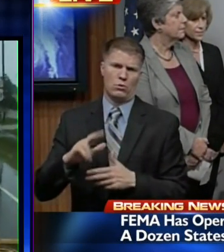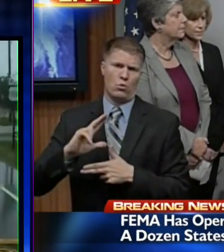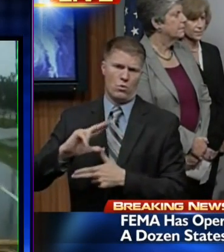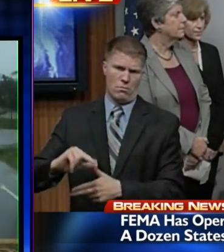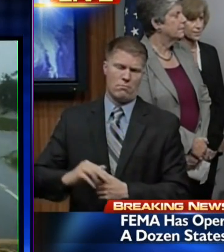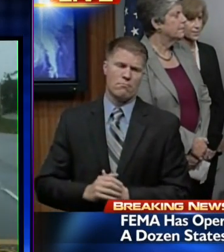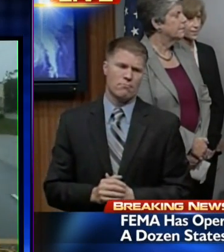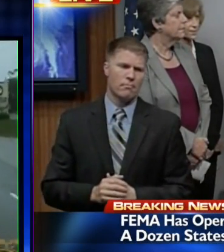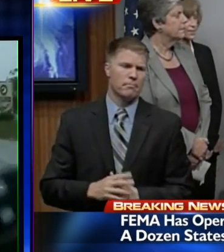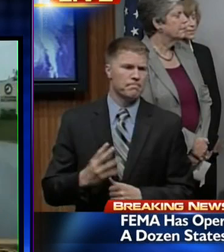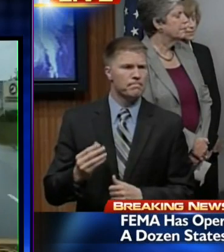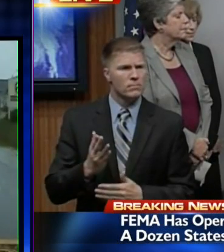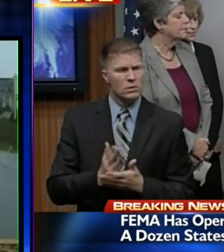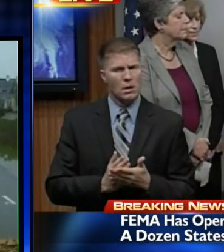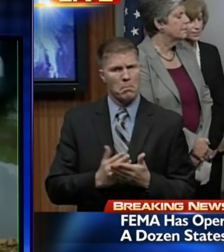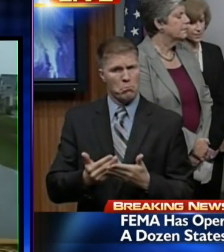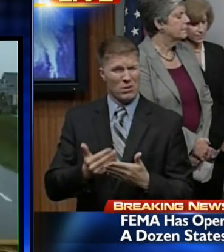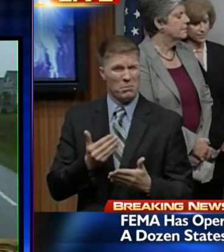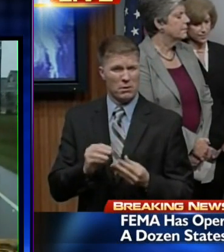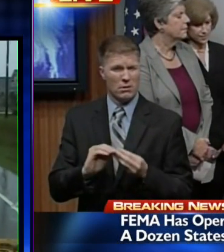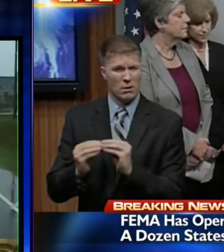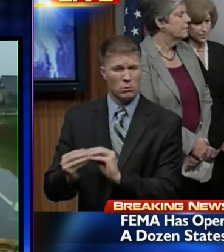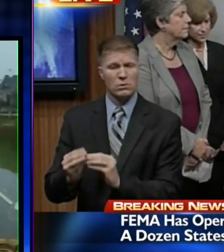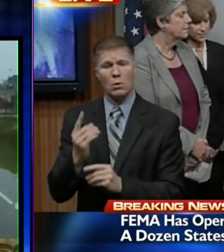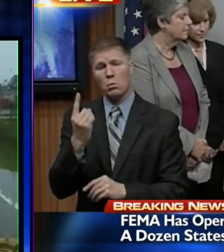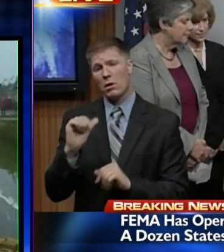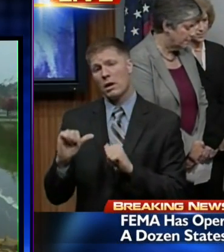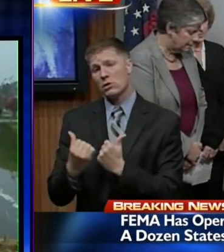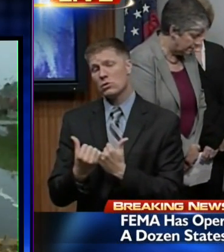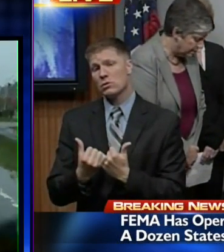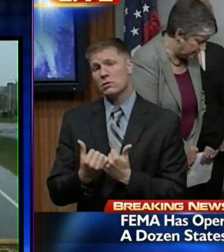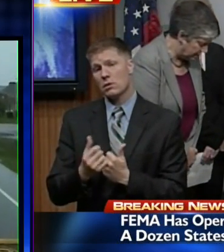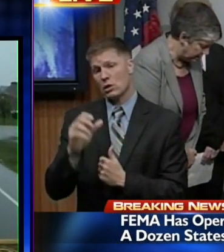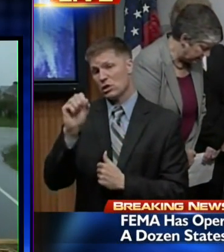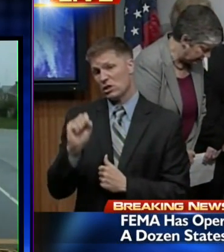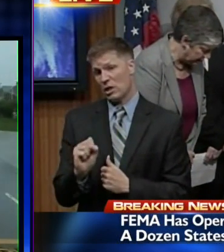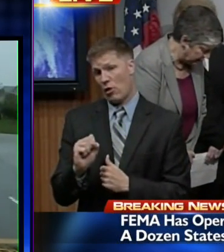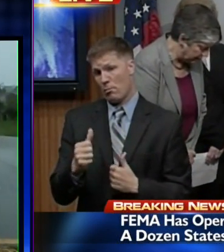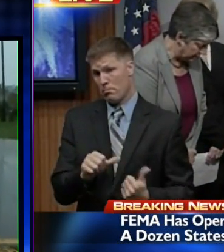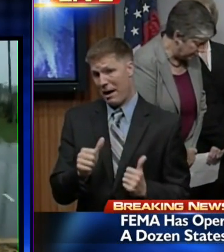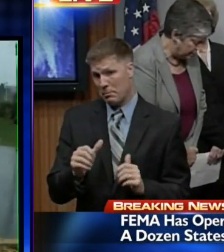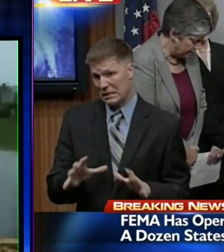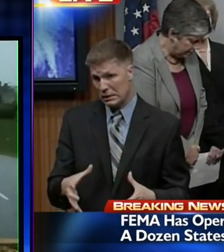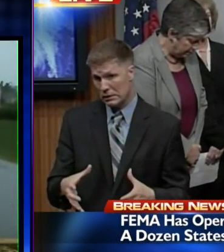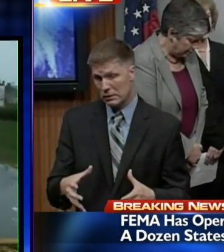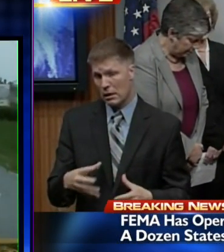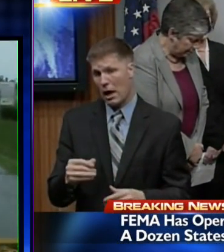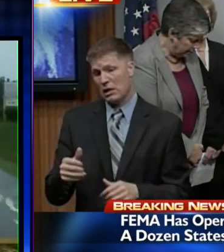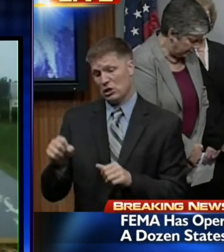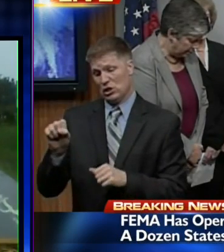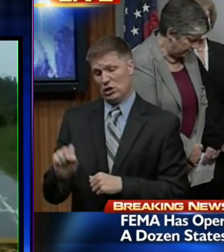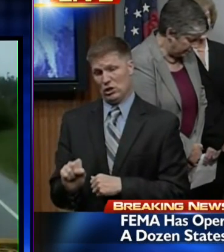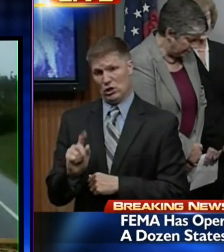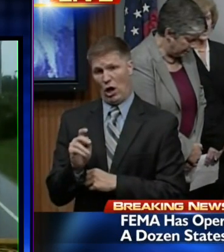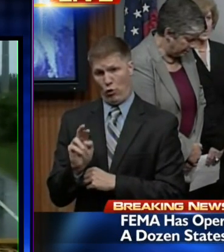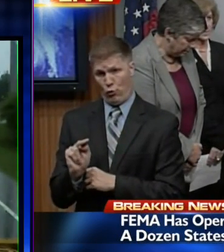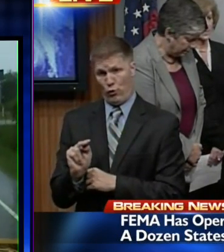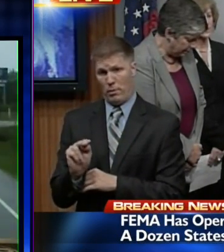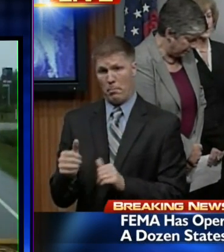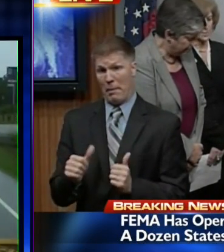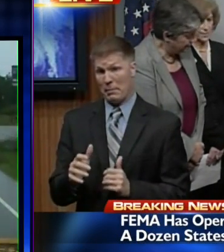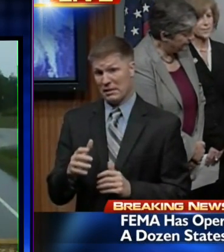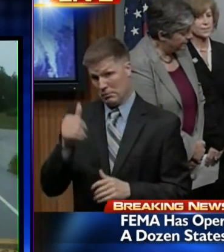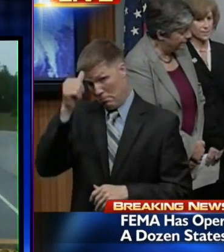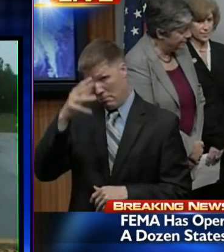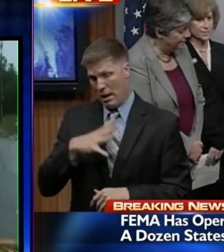And some preliminary numbers, one of the agencies are the Southern Baptist, and the Southern Baptist men are well known for their ability